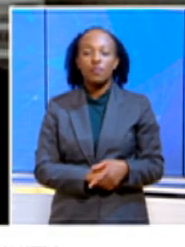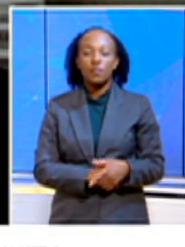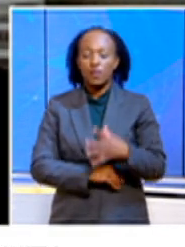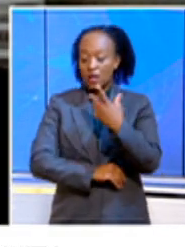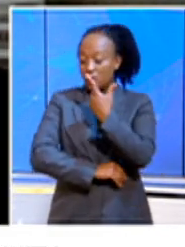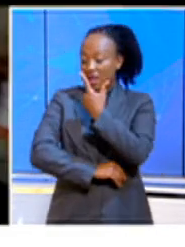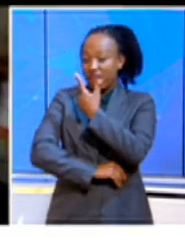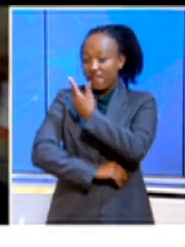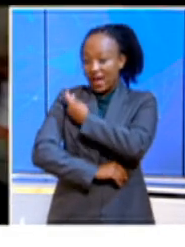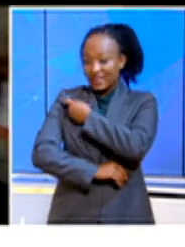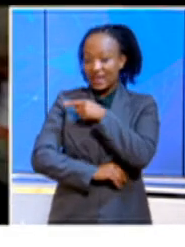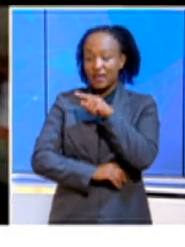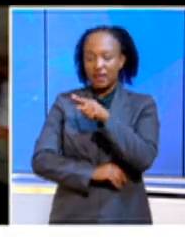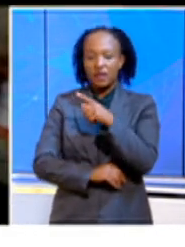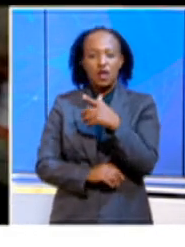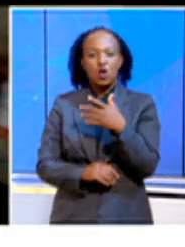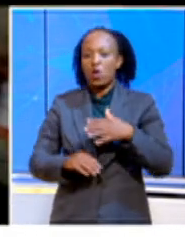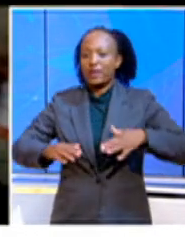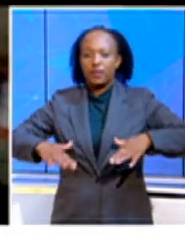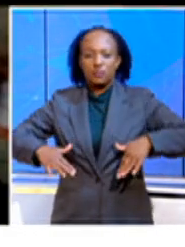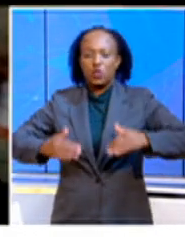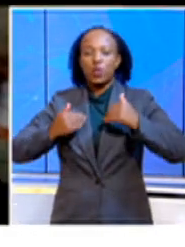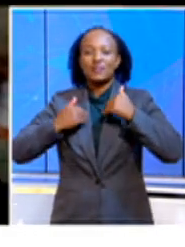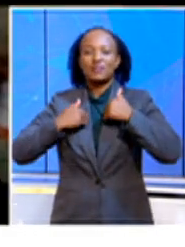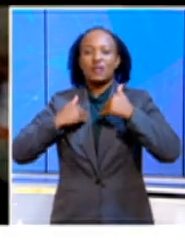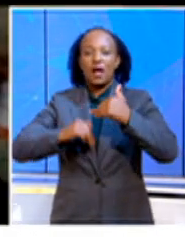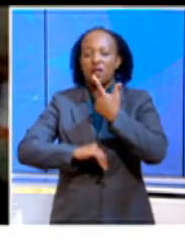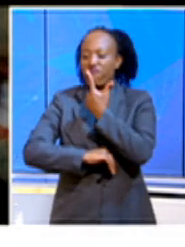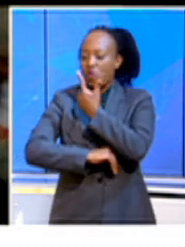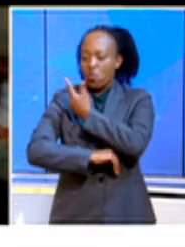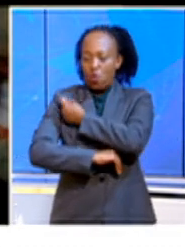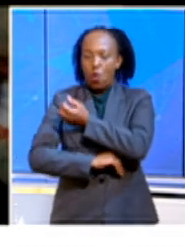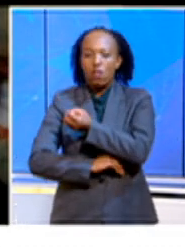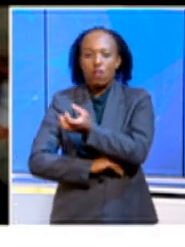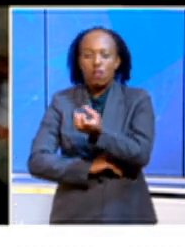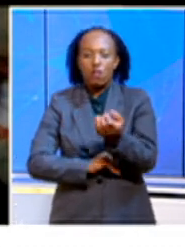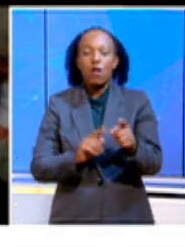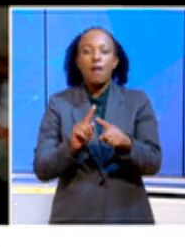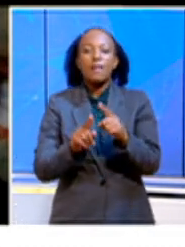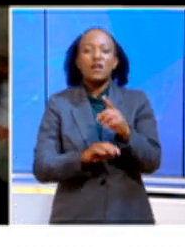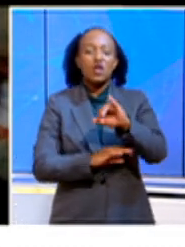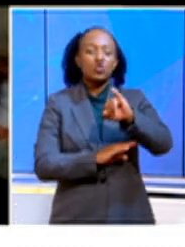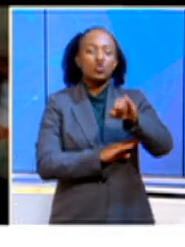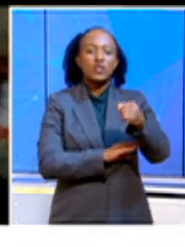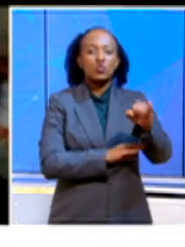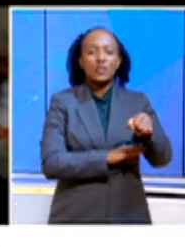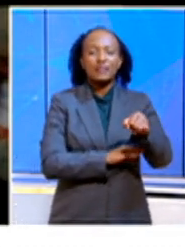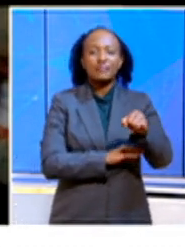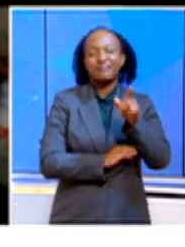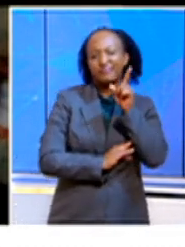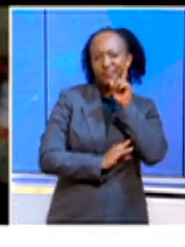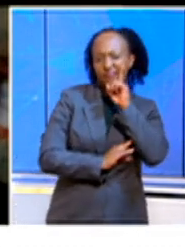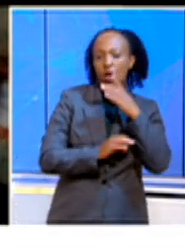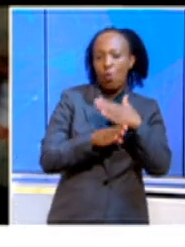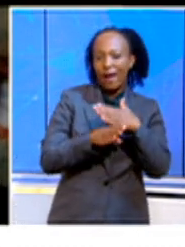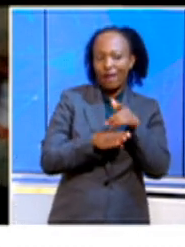vaccination round is not the rollout. It is an expansion of the existing Johnson & Johnson trial. So it's a